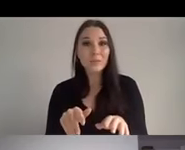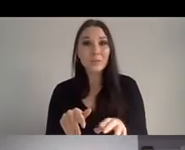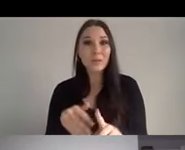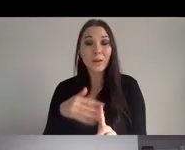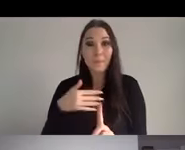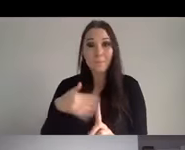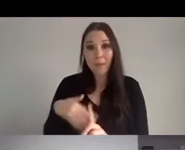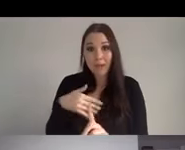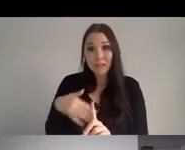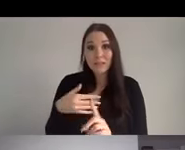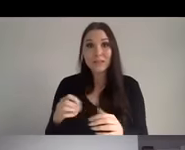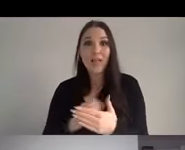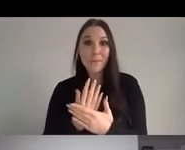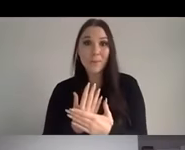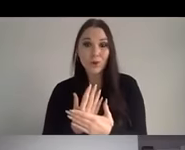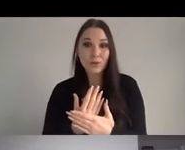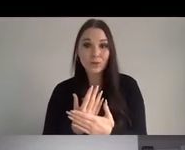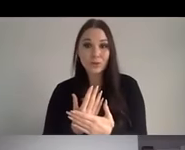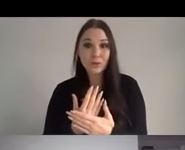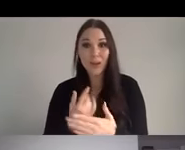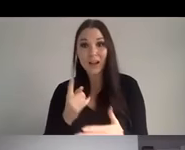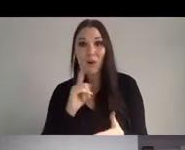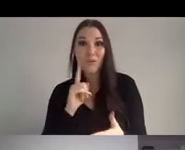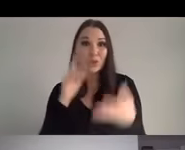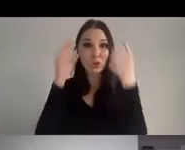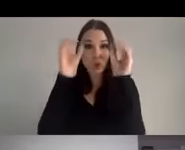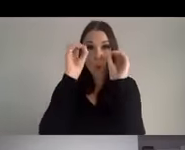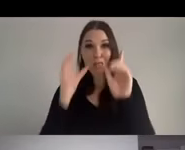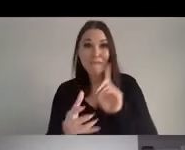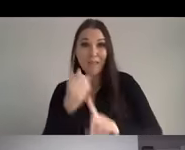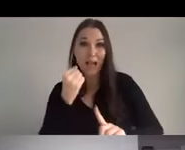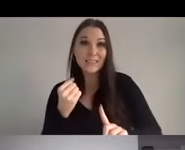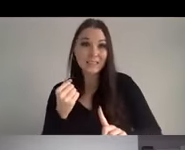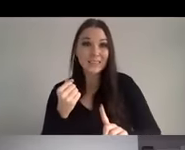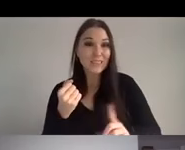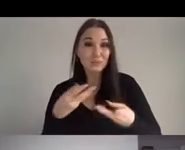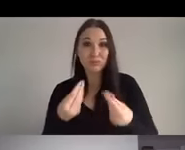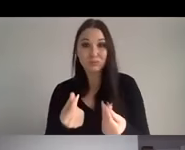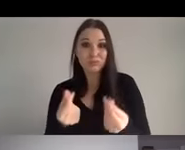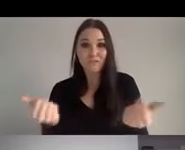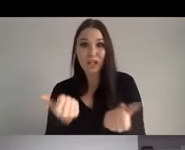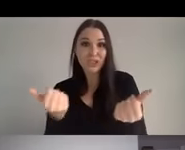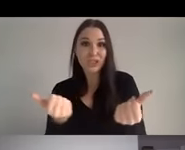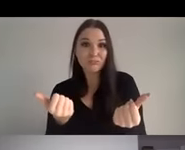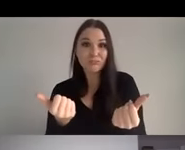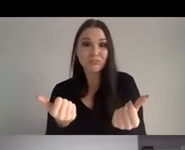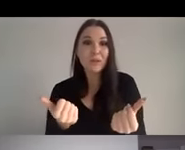developer, where you can often just Google something and find it on Stack Overflow and boom, you're done. So